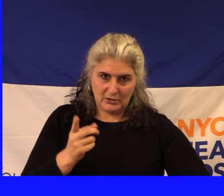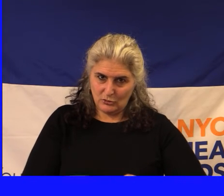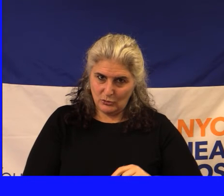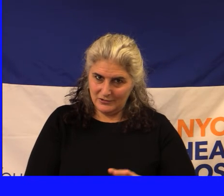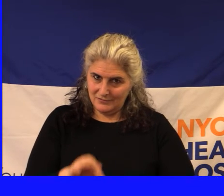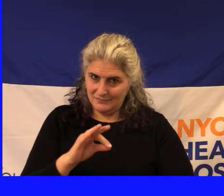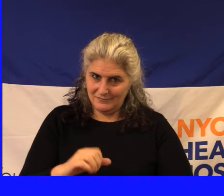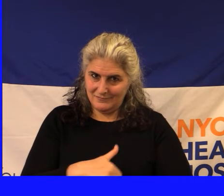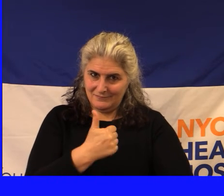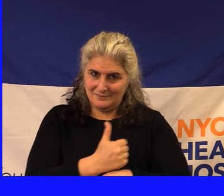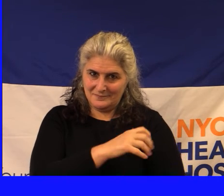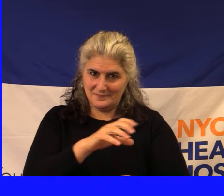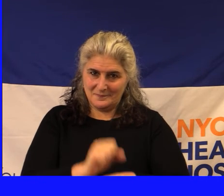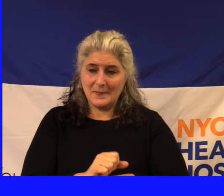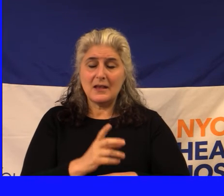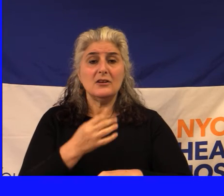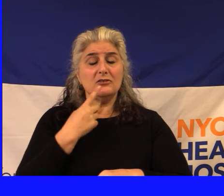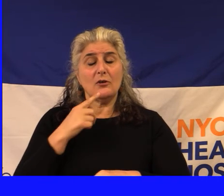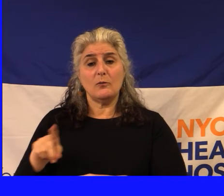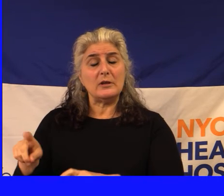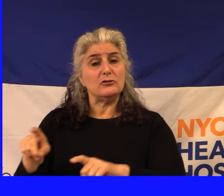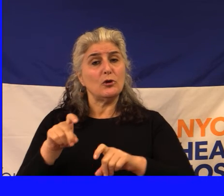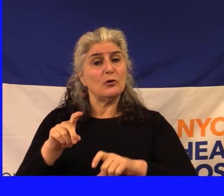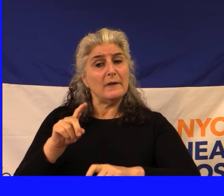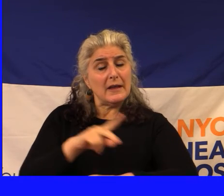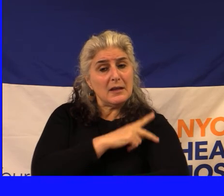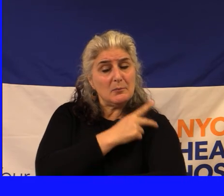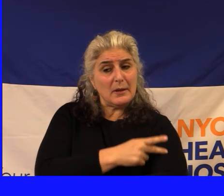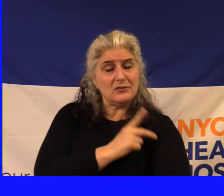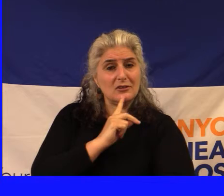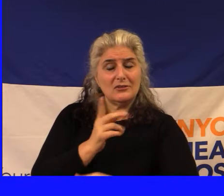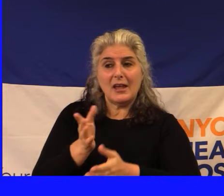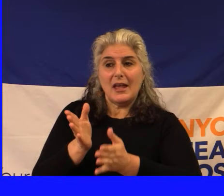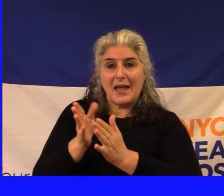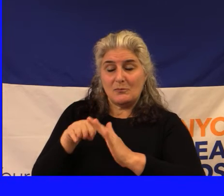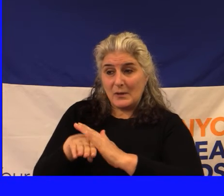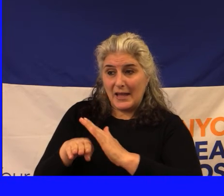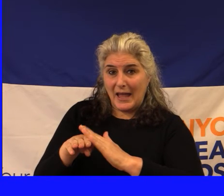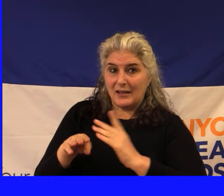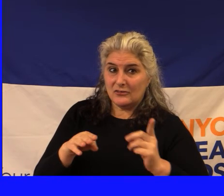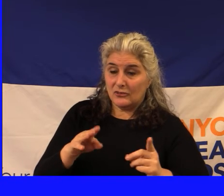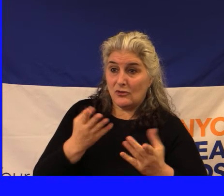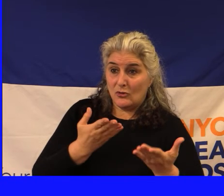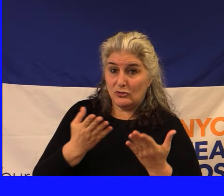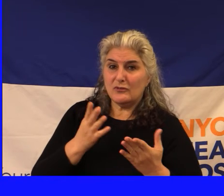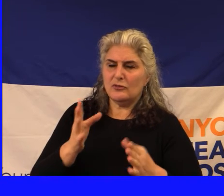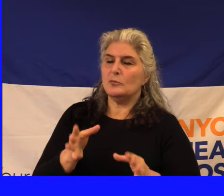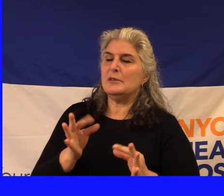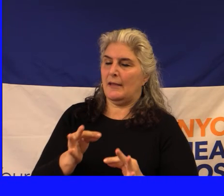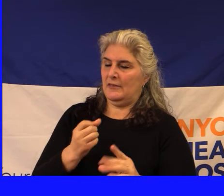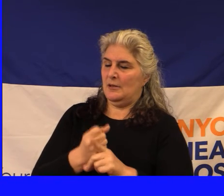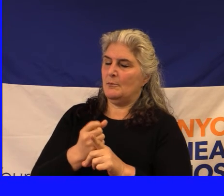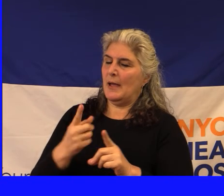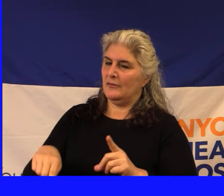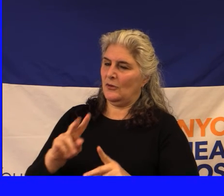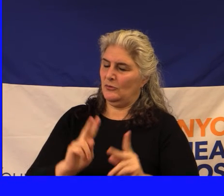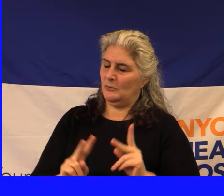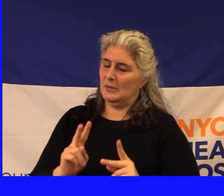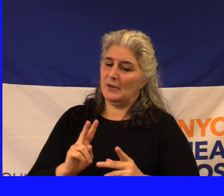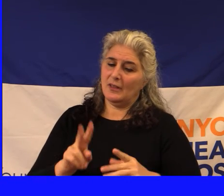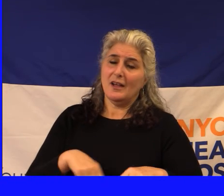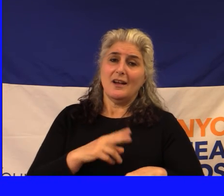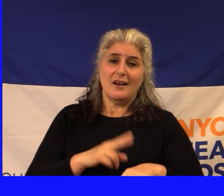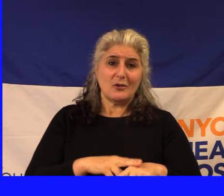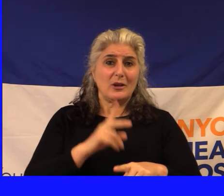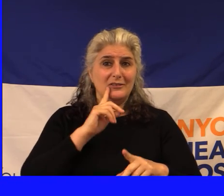there are surveys of patients about access to a PCP, those are definitely impacted. It will be impacted for better or worse across the